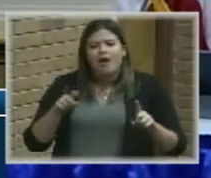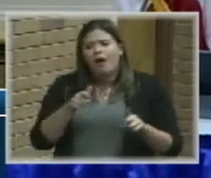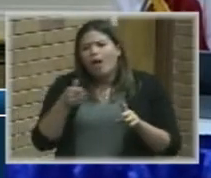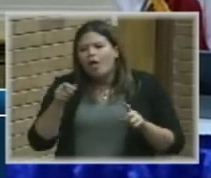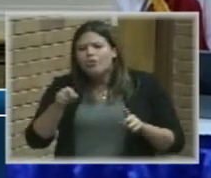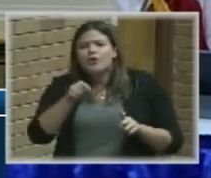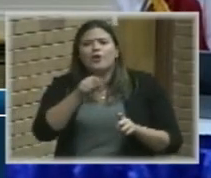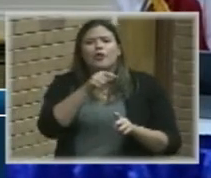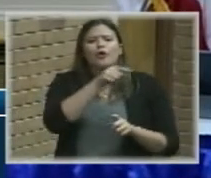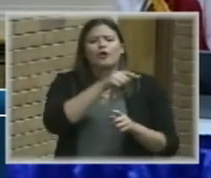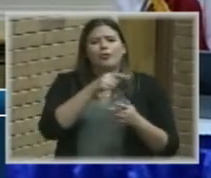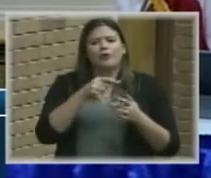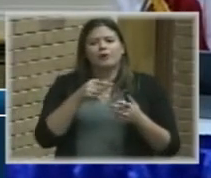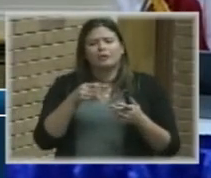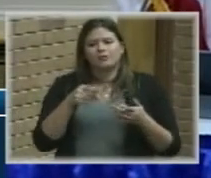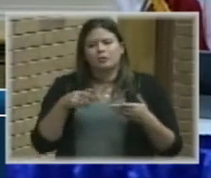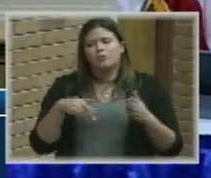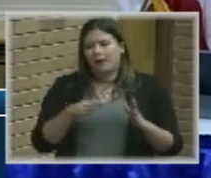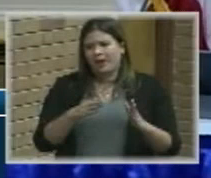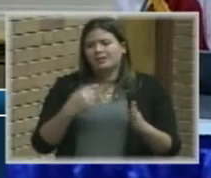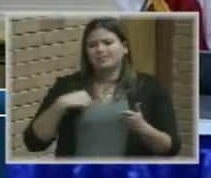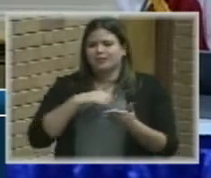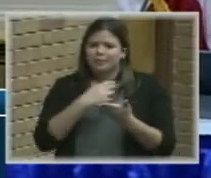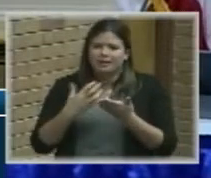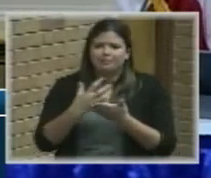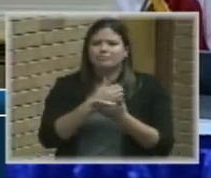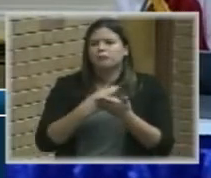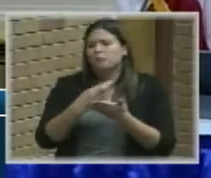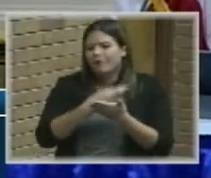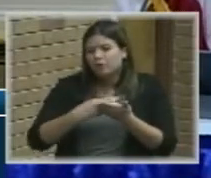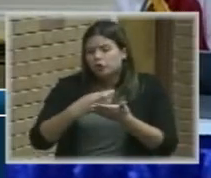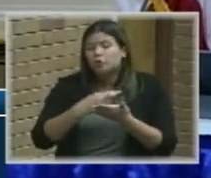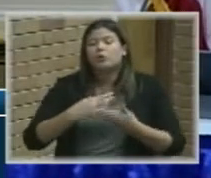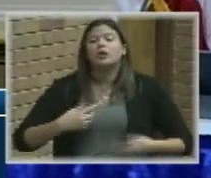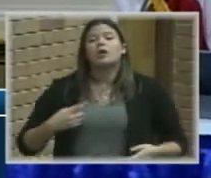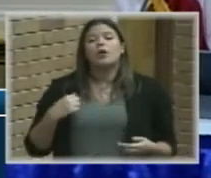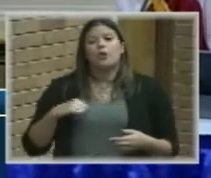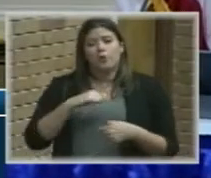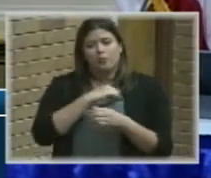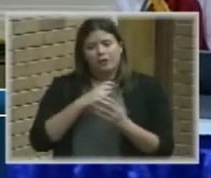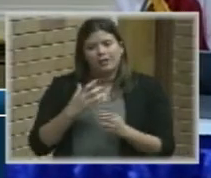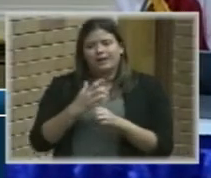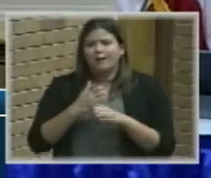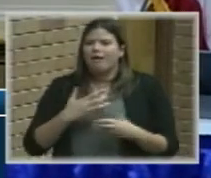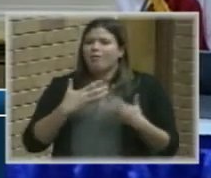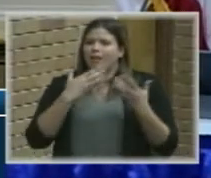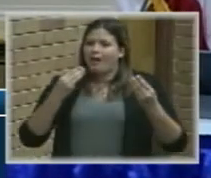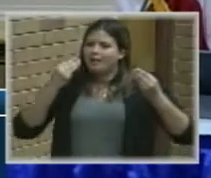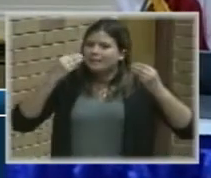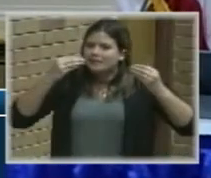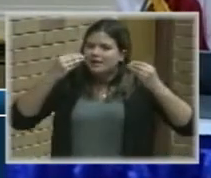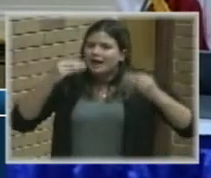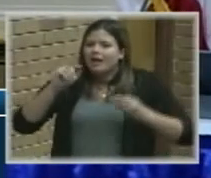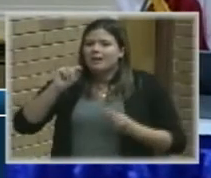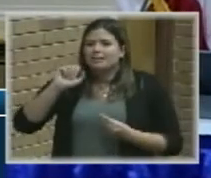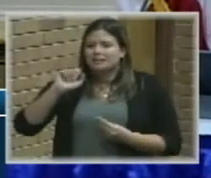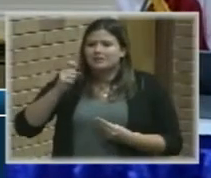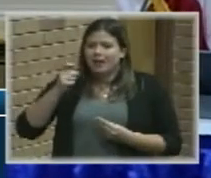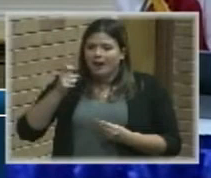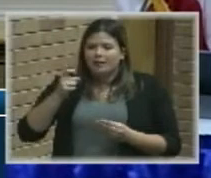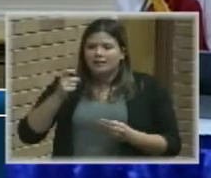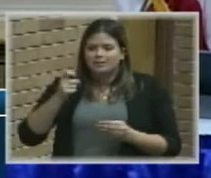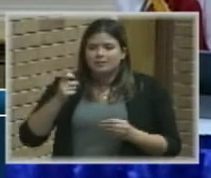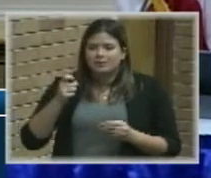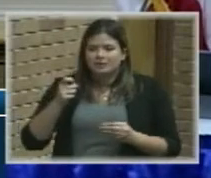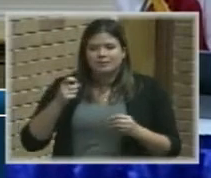other sources. We receive significant amounts of sales taxes generated